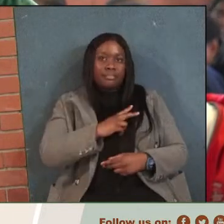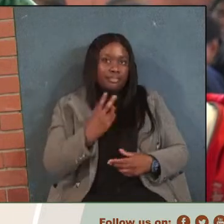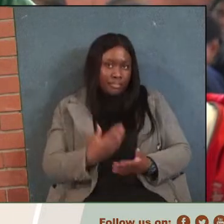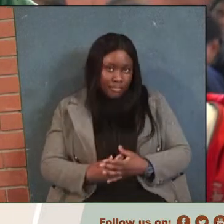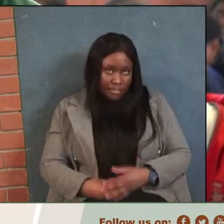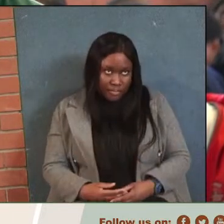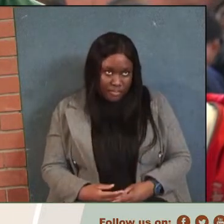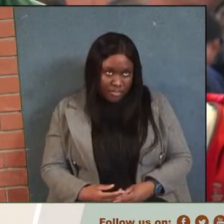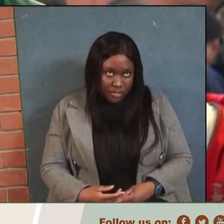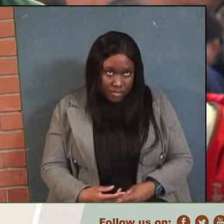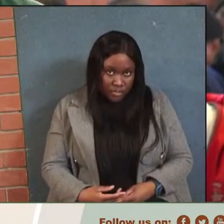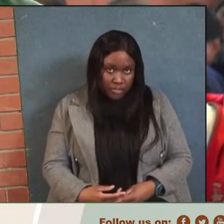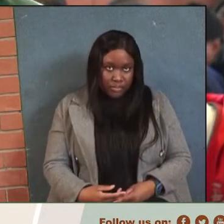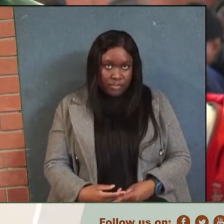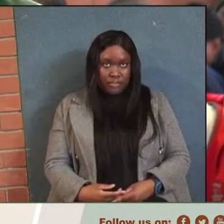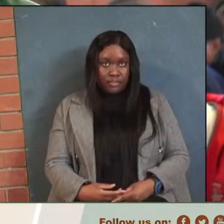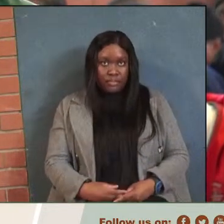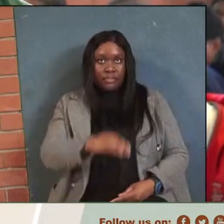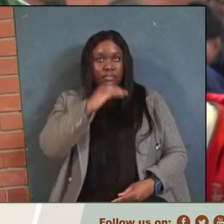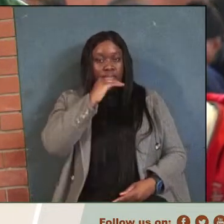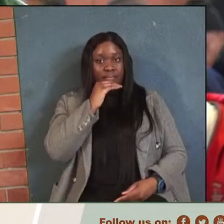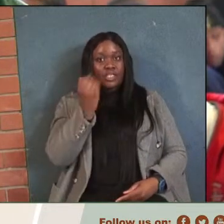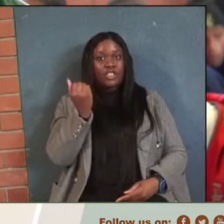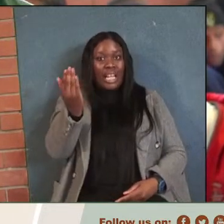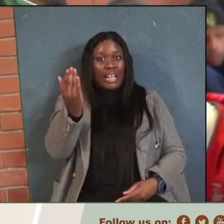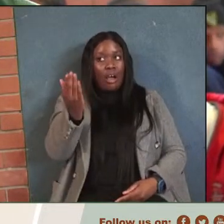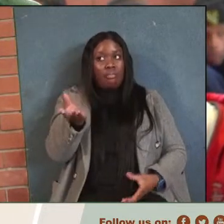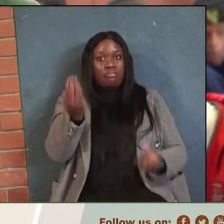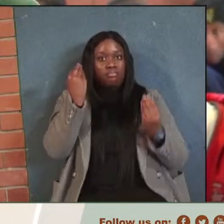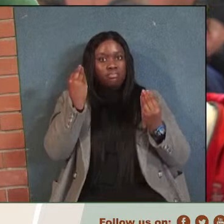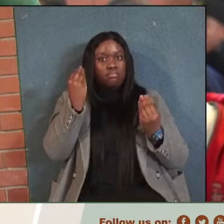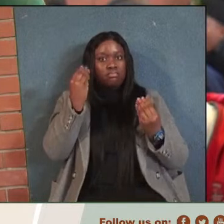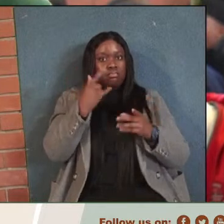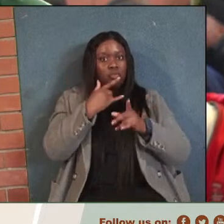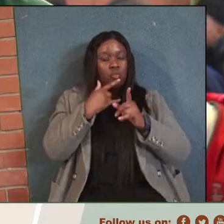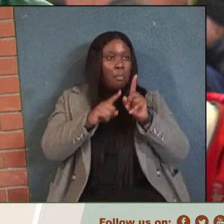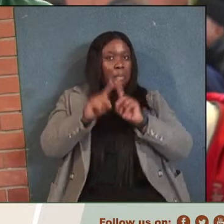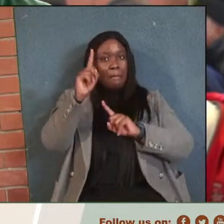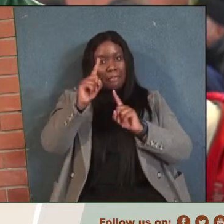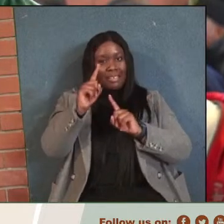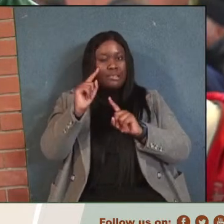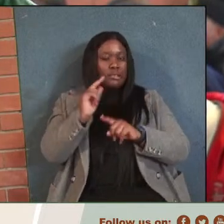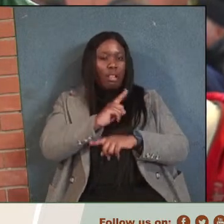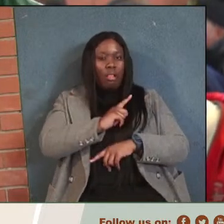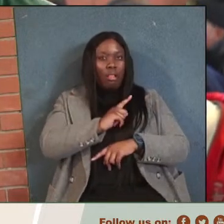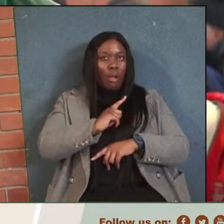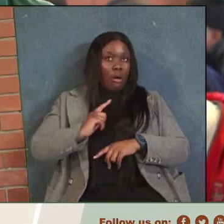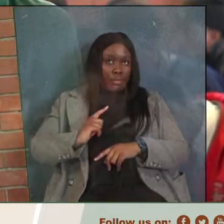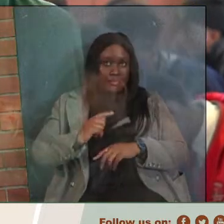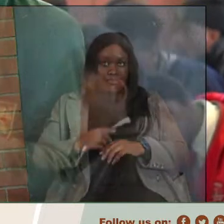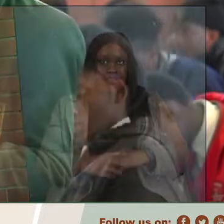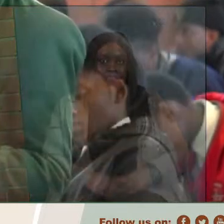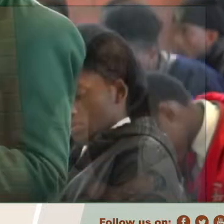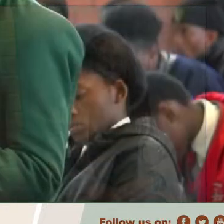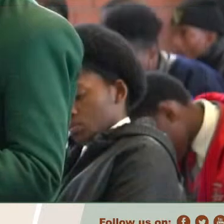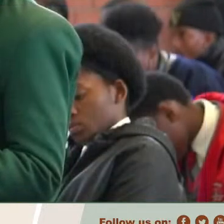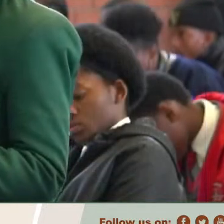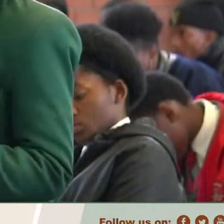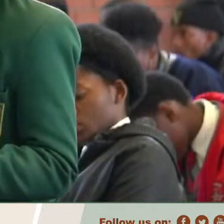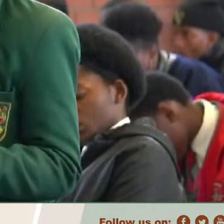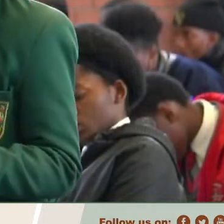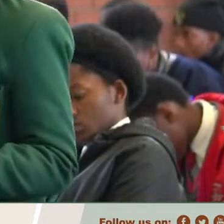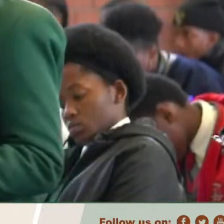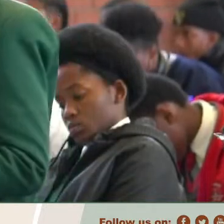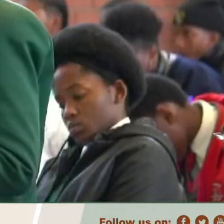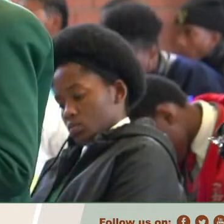The administration process of rescinding a tender is draining and rather very wrong. Fourthly, and not last, is the continuous vandalism.